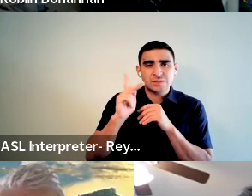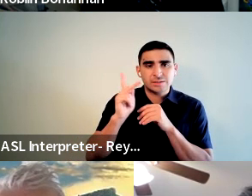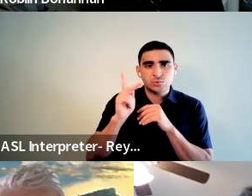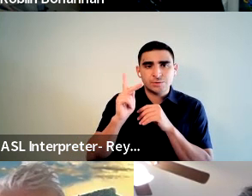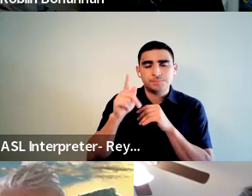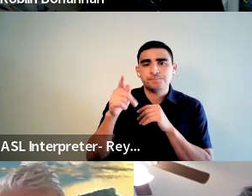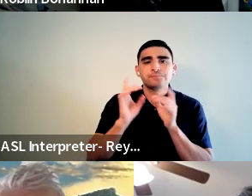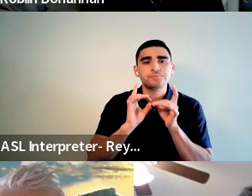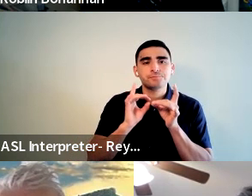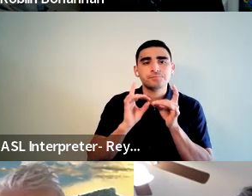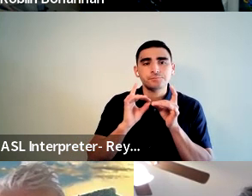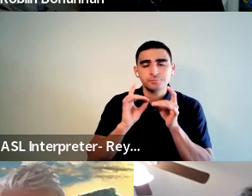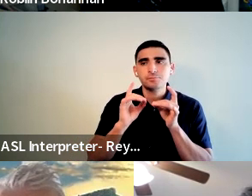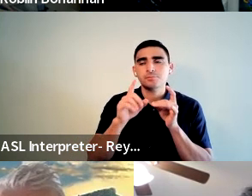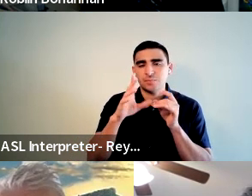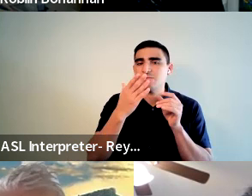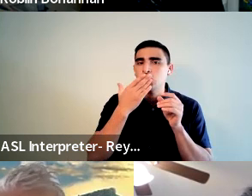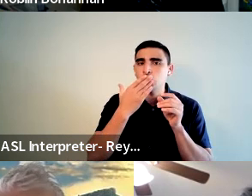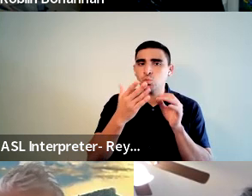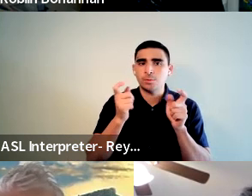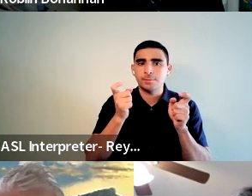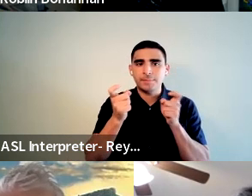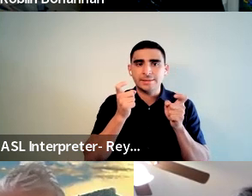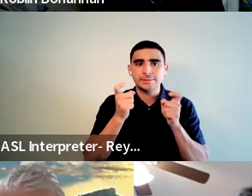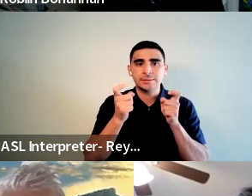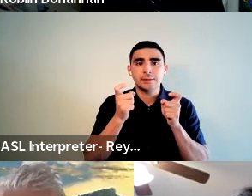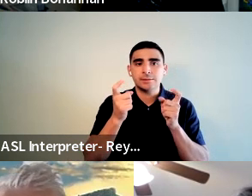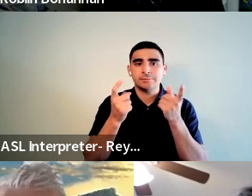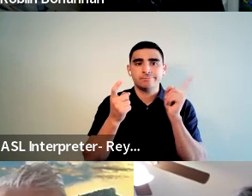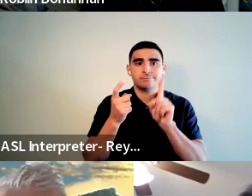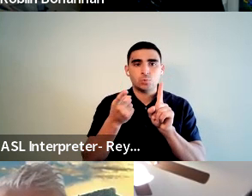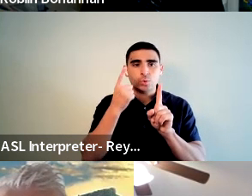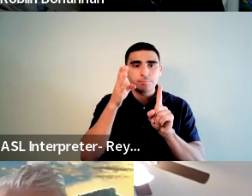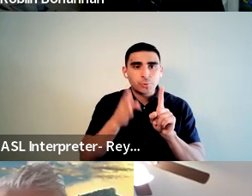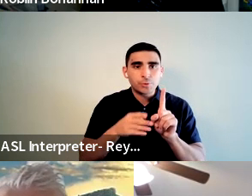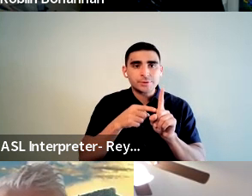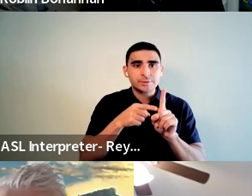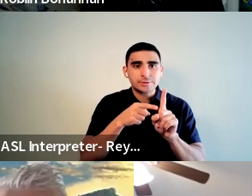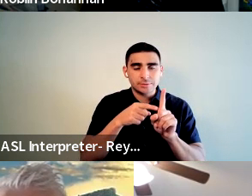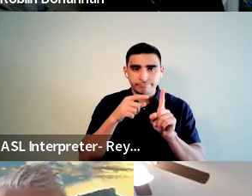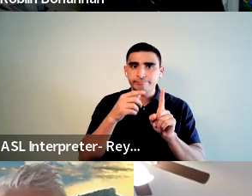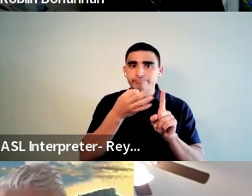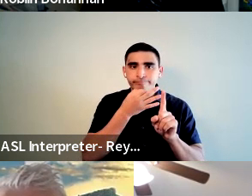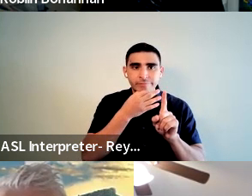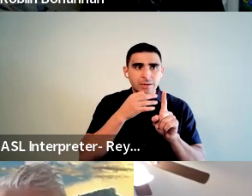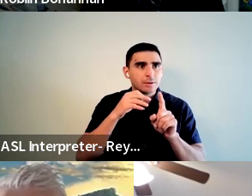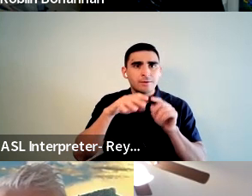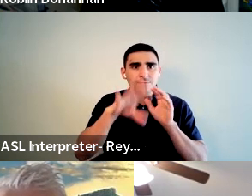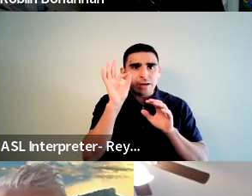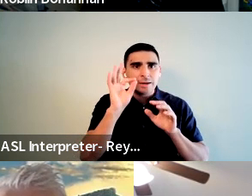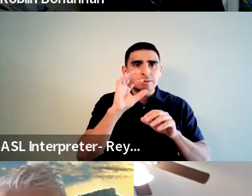managed and run. It needs somebody to make those arrangements and find those places and